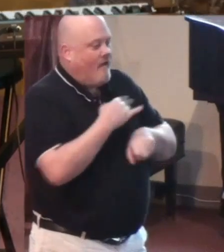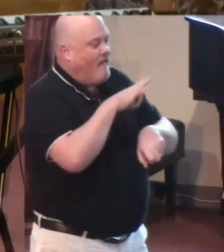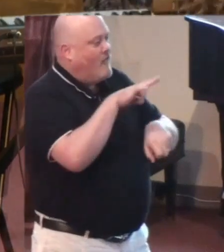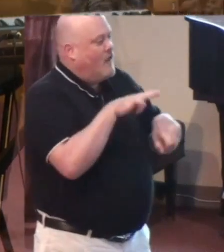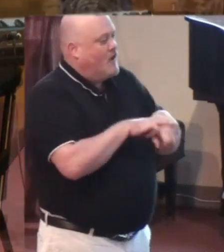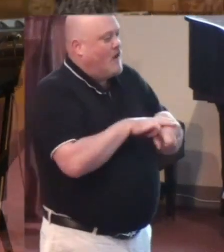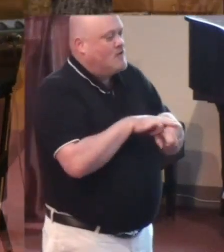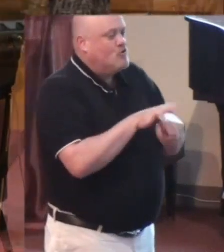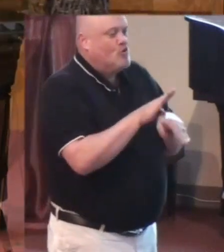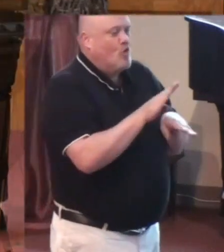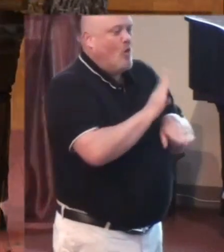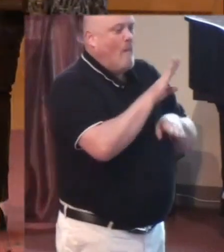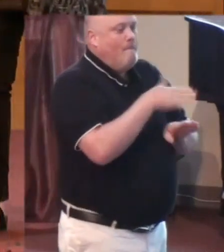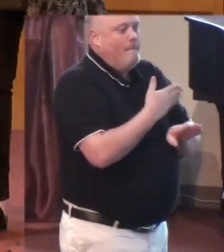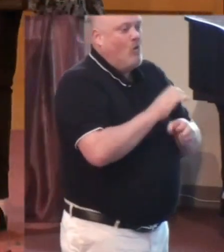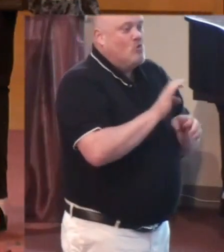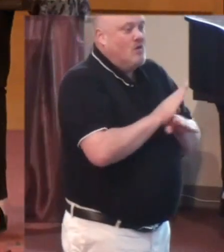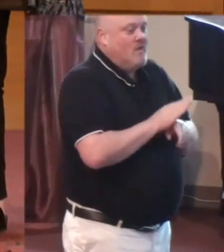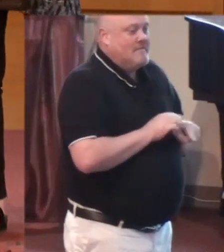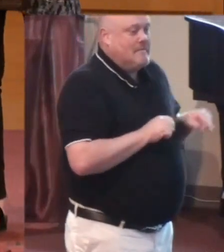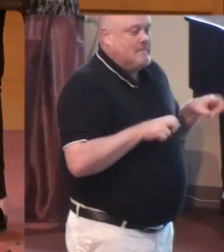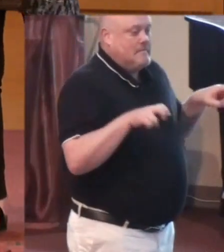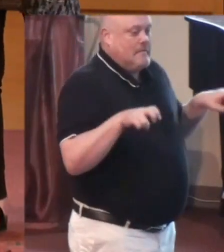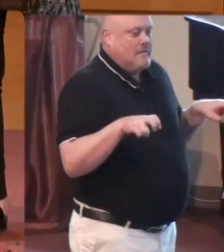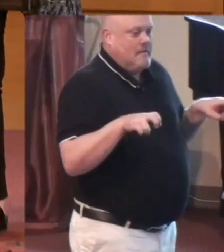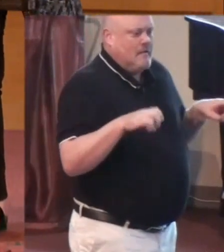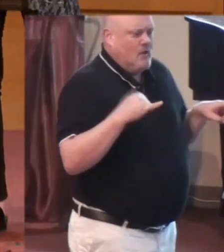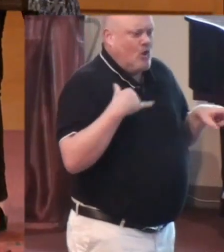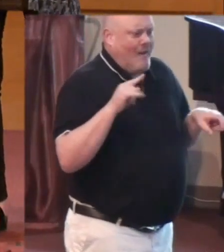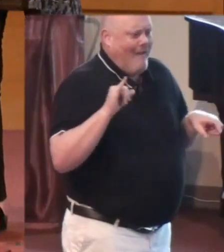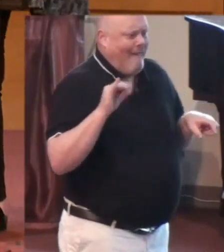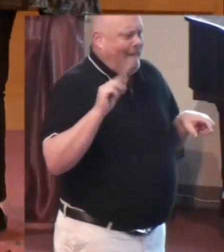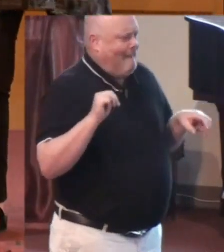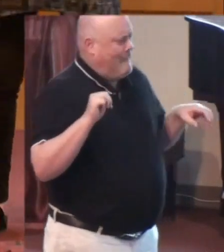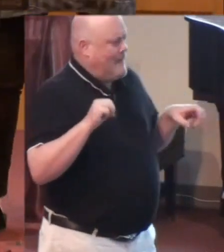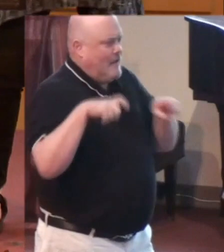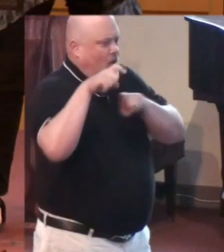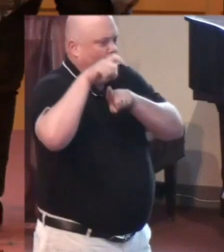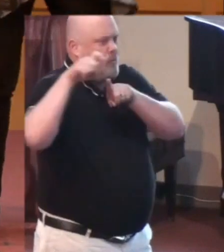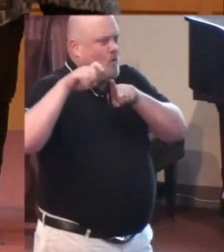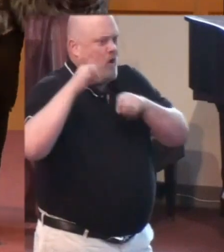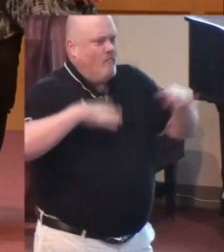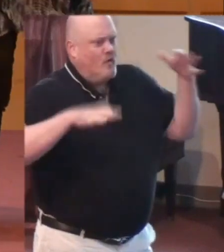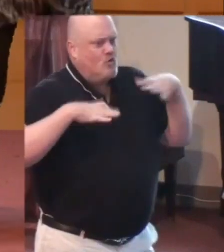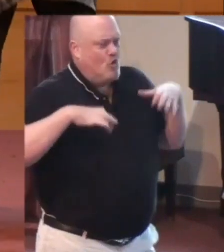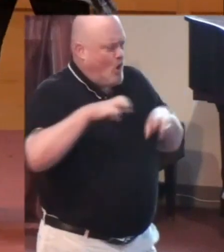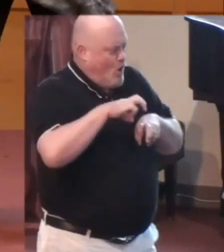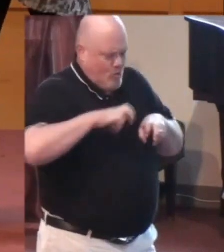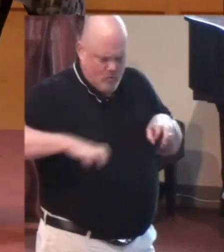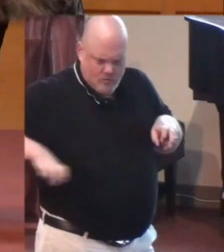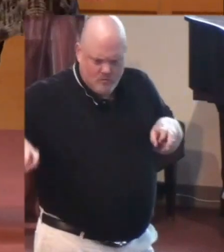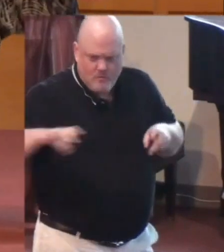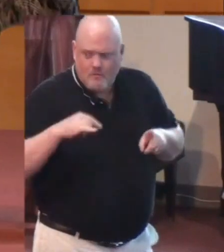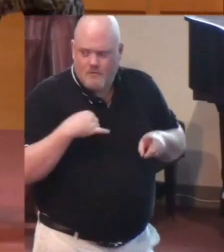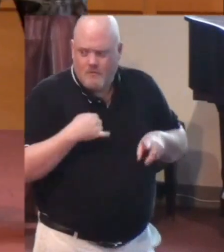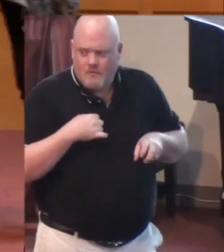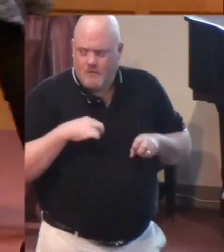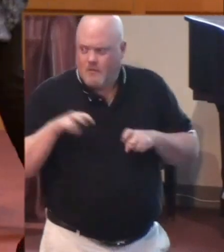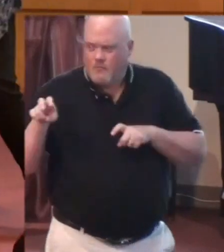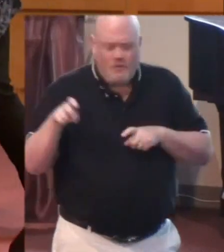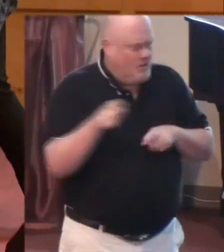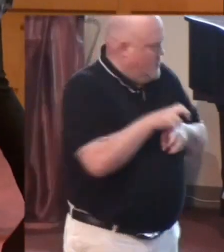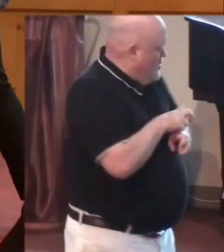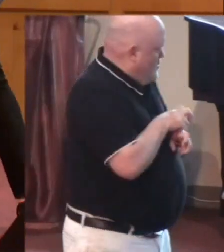business in this chair, and I have a tennis racket, and there are pillows in each chair, and I am whacking the crud out of